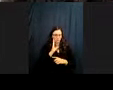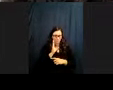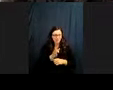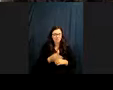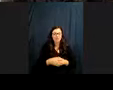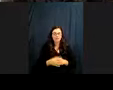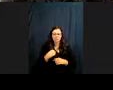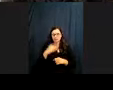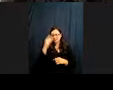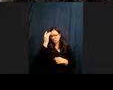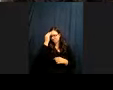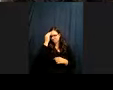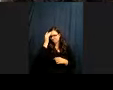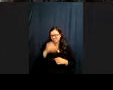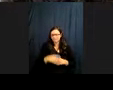we think.